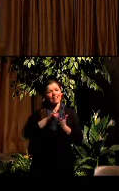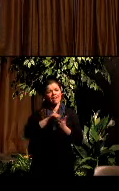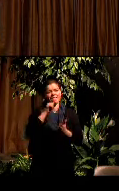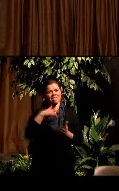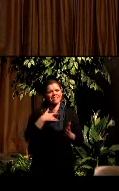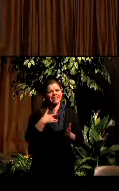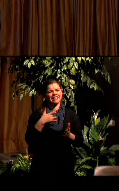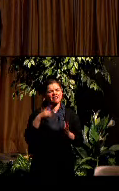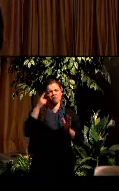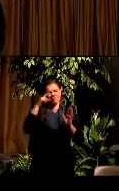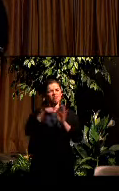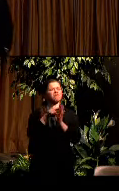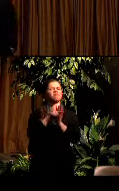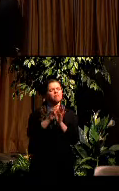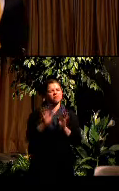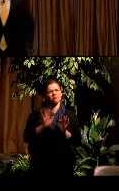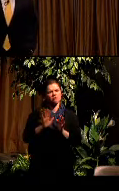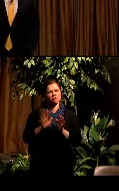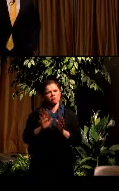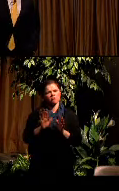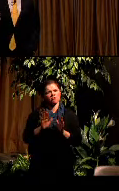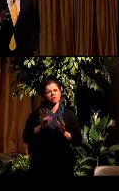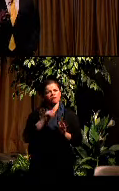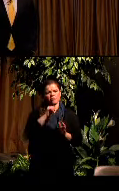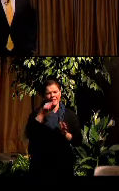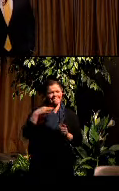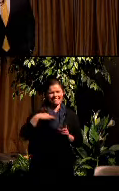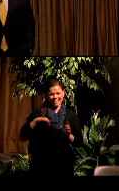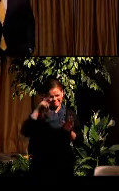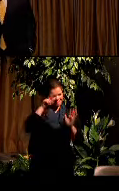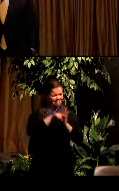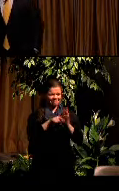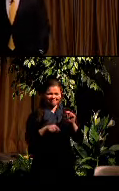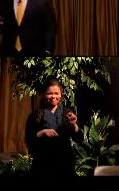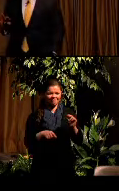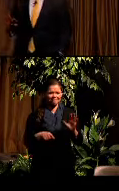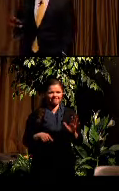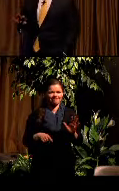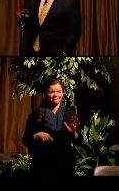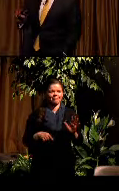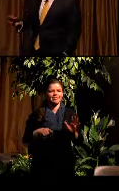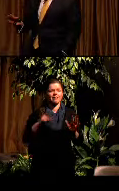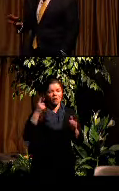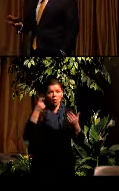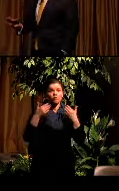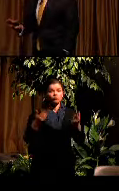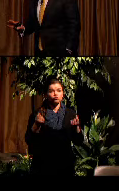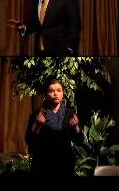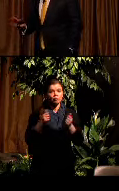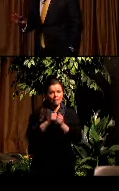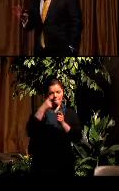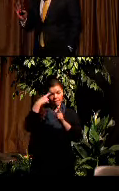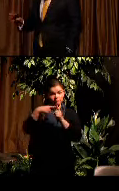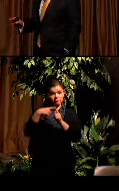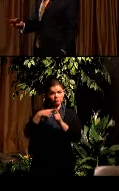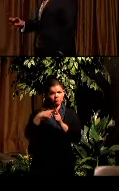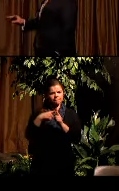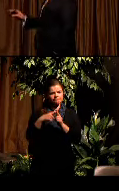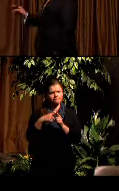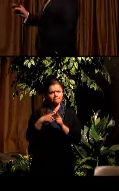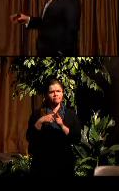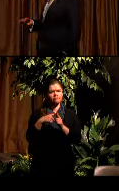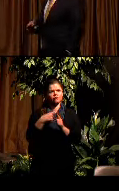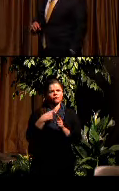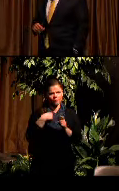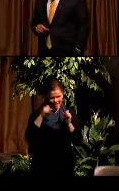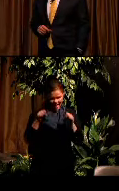believe this, that the only way we can move forward is by being optimistic. I can be practical, but I can be optimistic. And I can say to